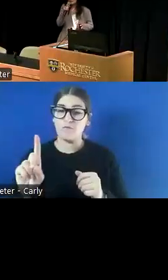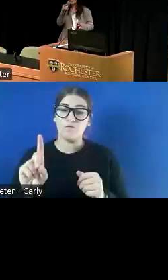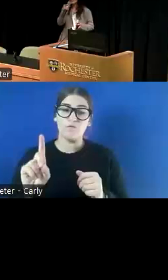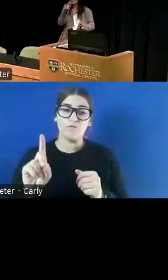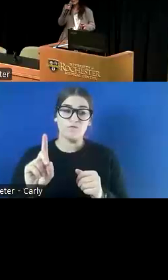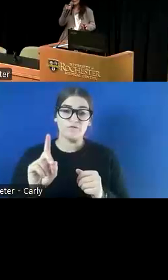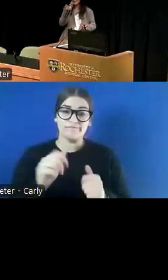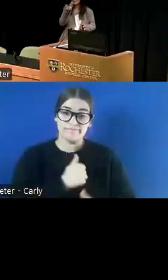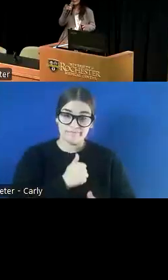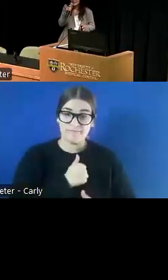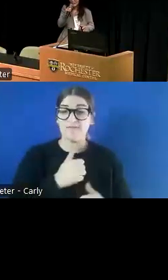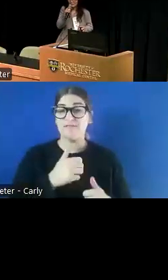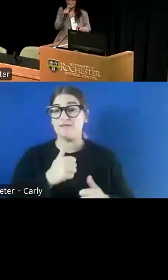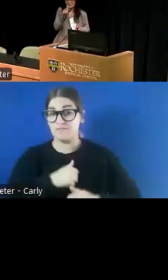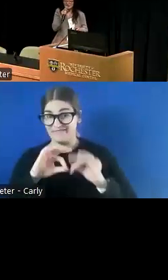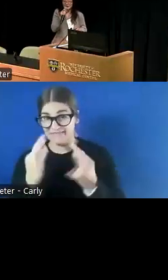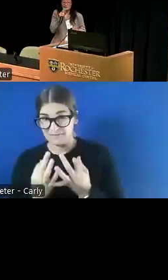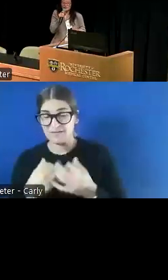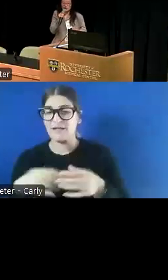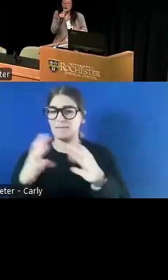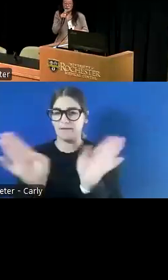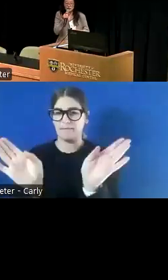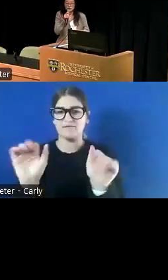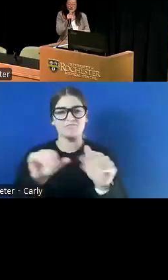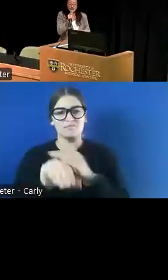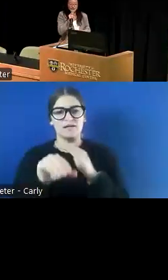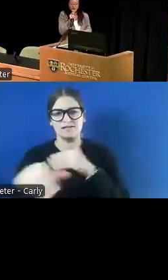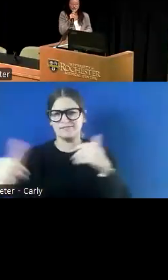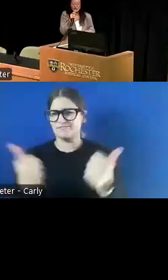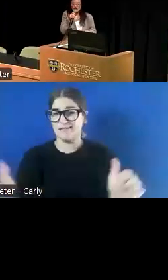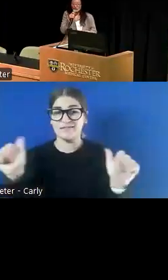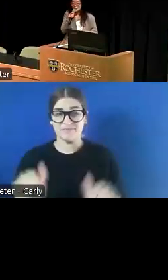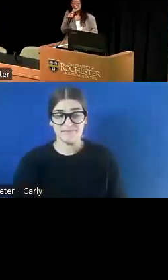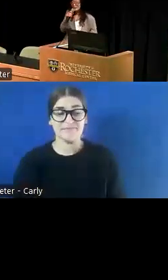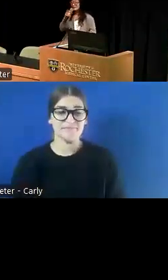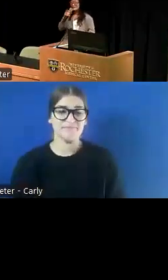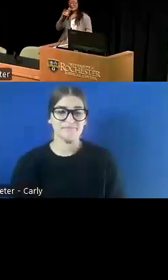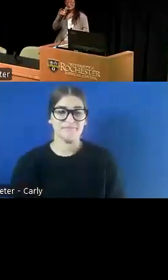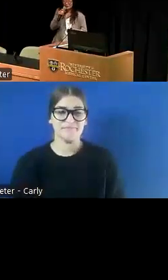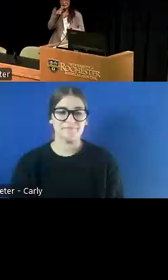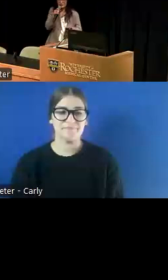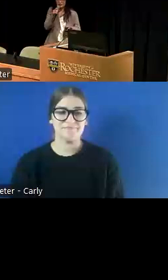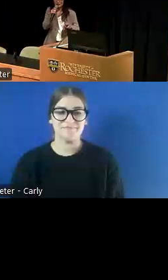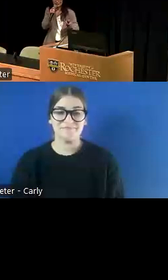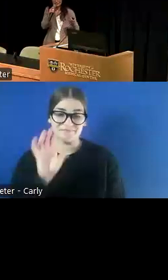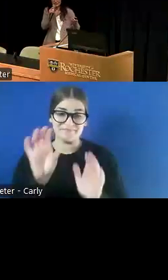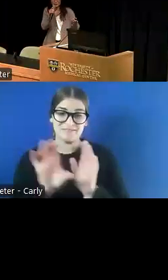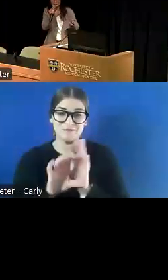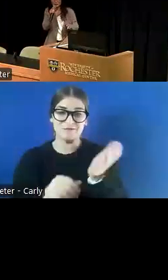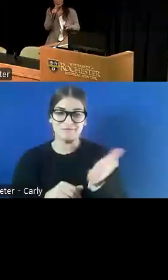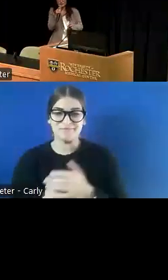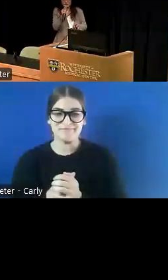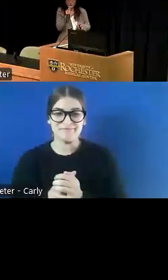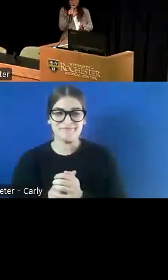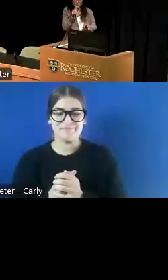the public can freely access any of these online resources. So here's some pictures of